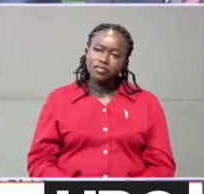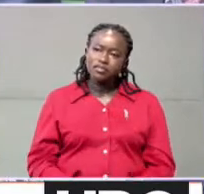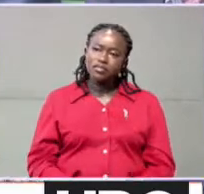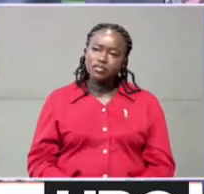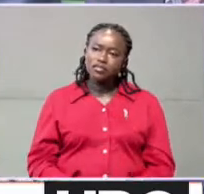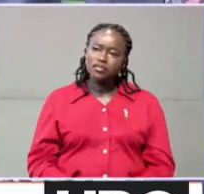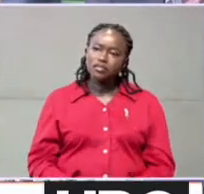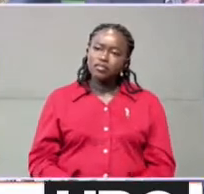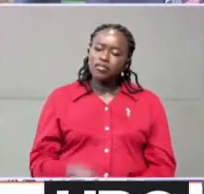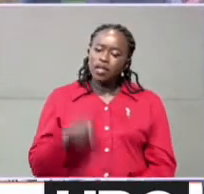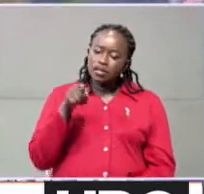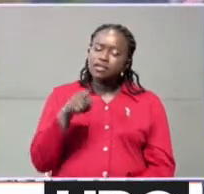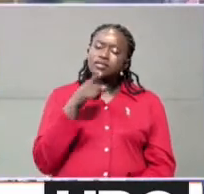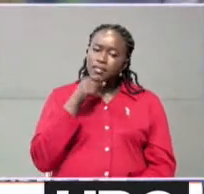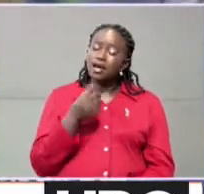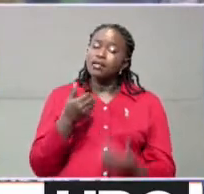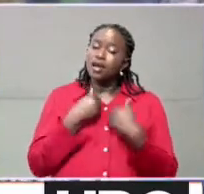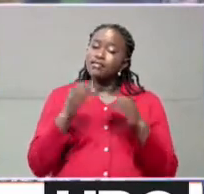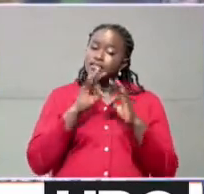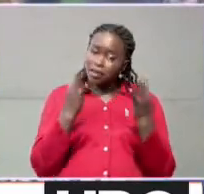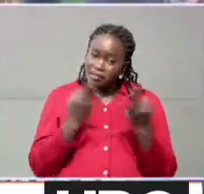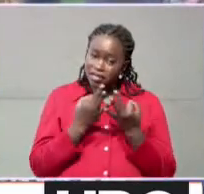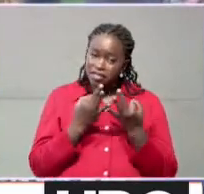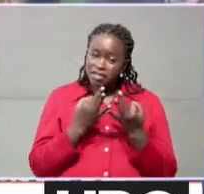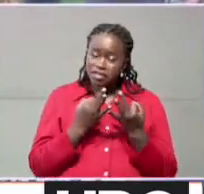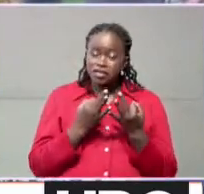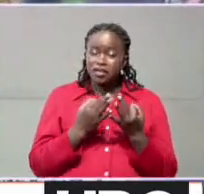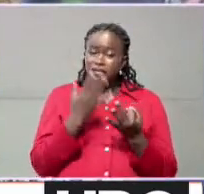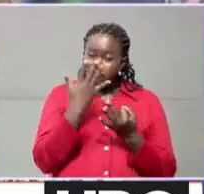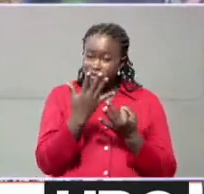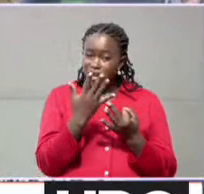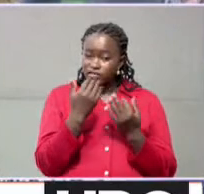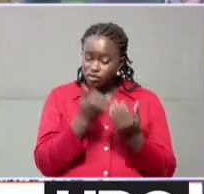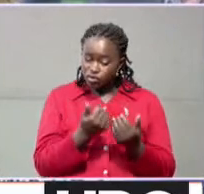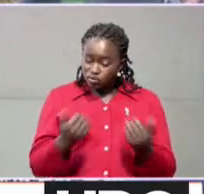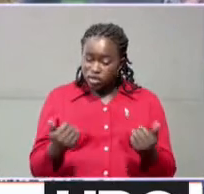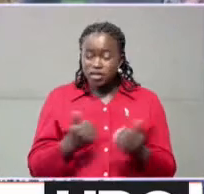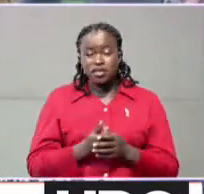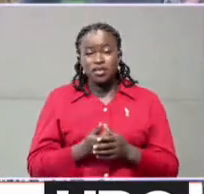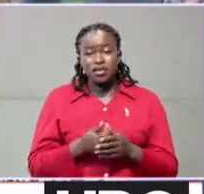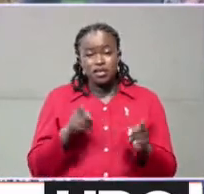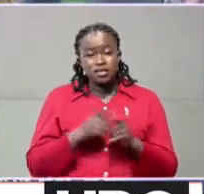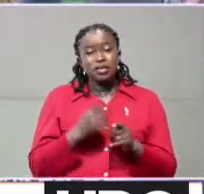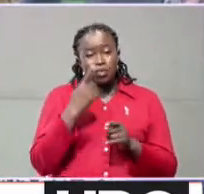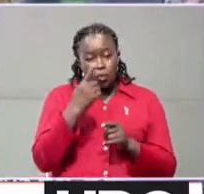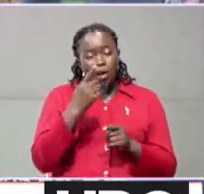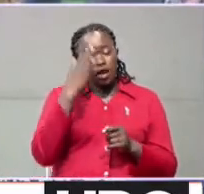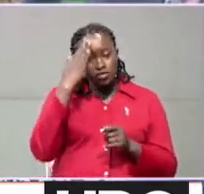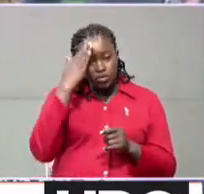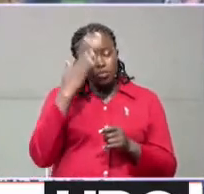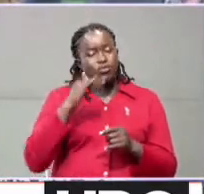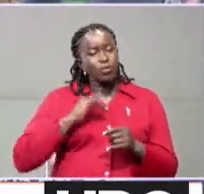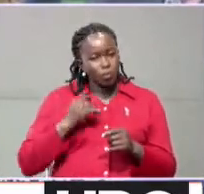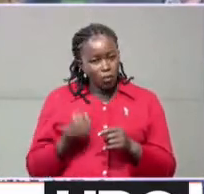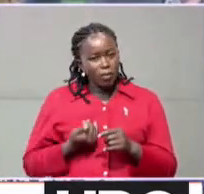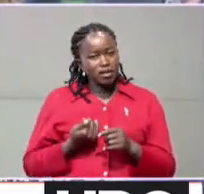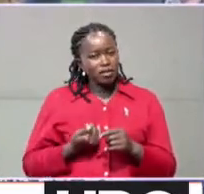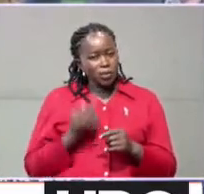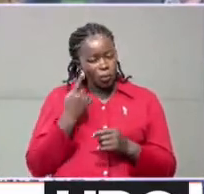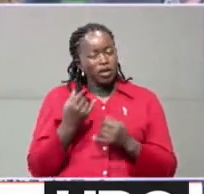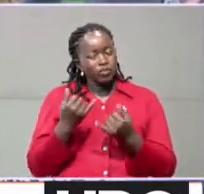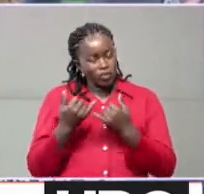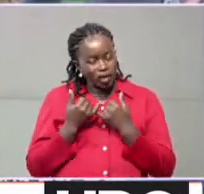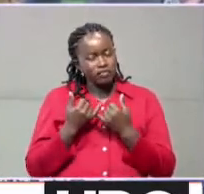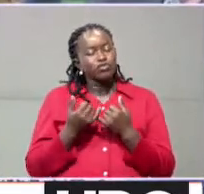this man has a family of five people of five children and one known woman a wife known